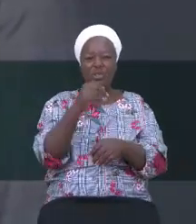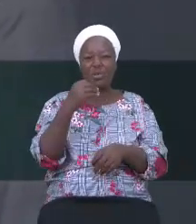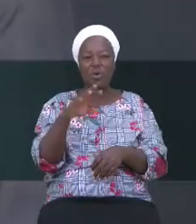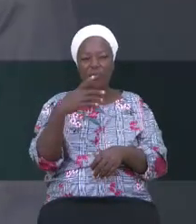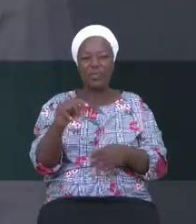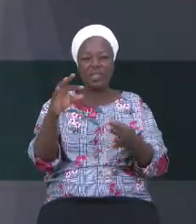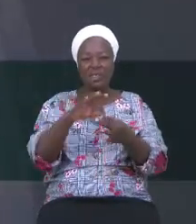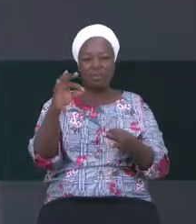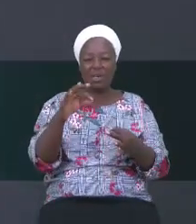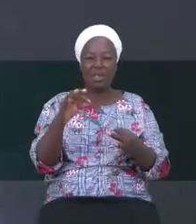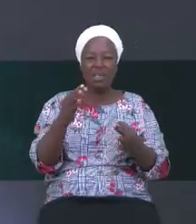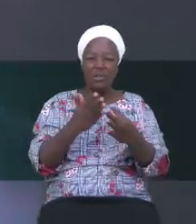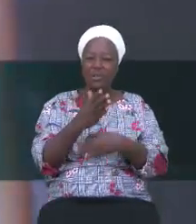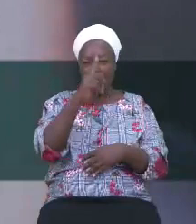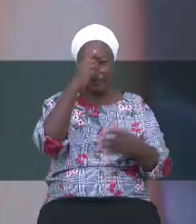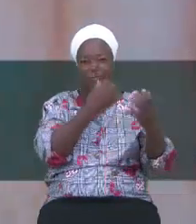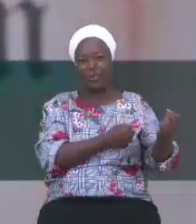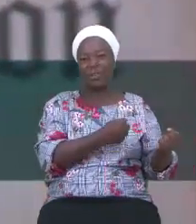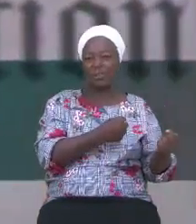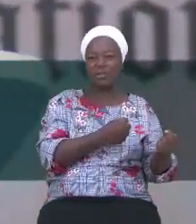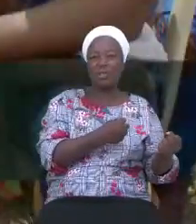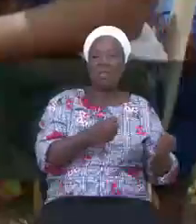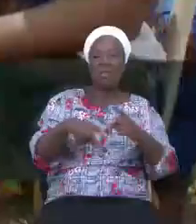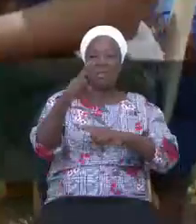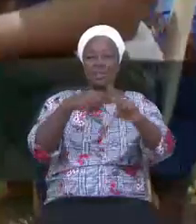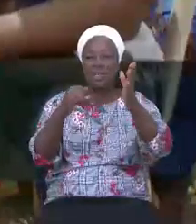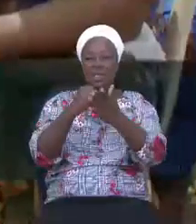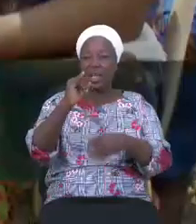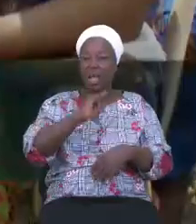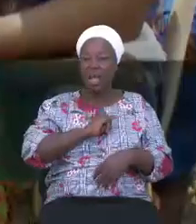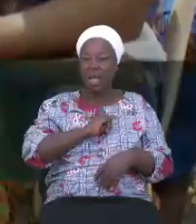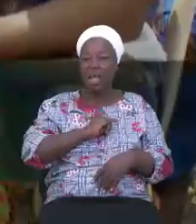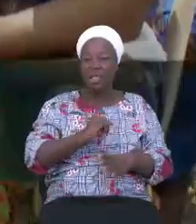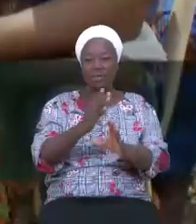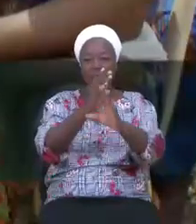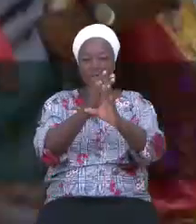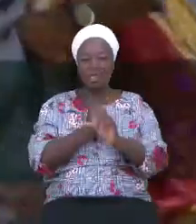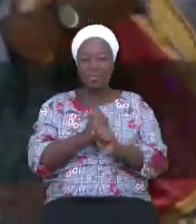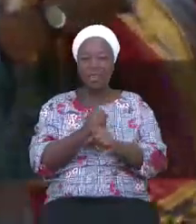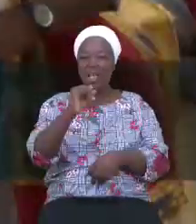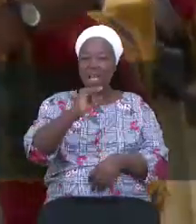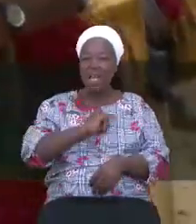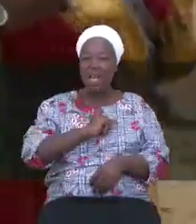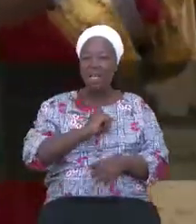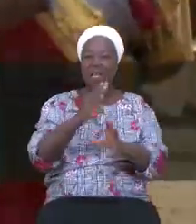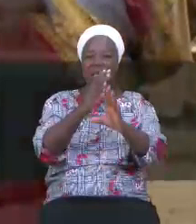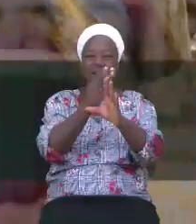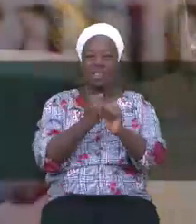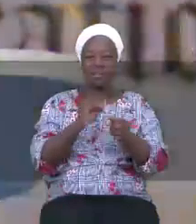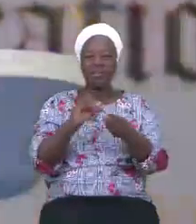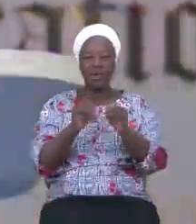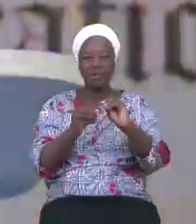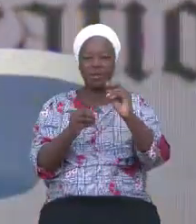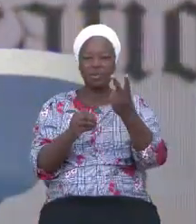the Spirit through faith. I receive. I said, I receive. Look at number two